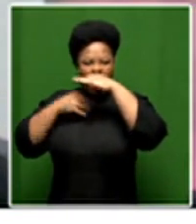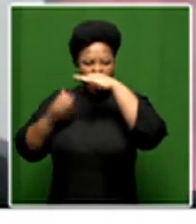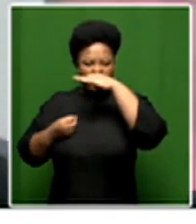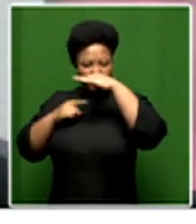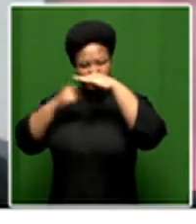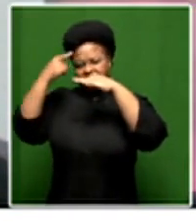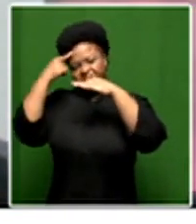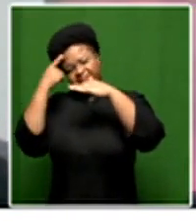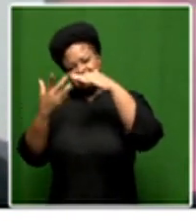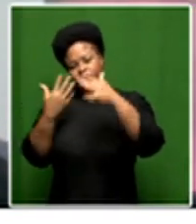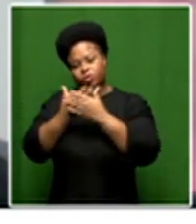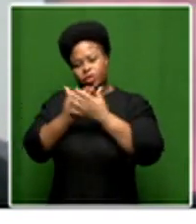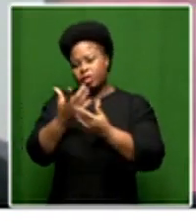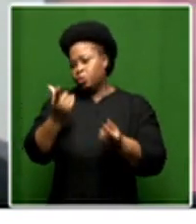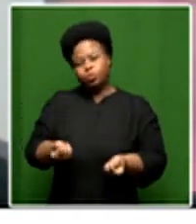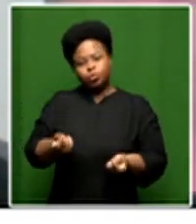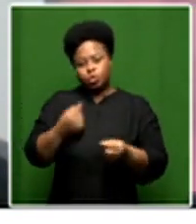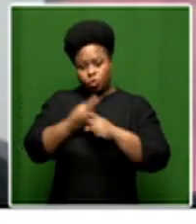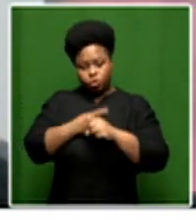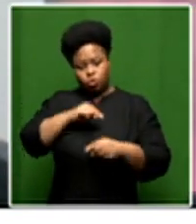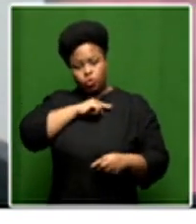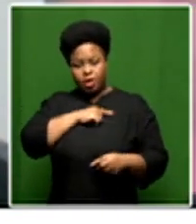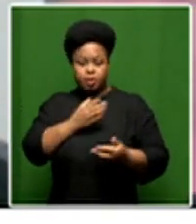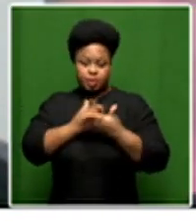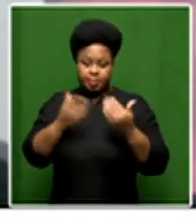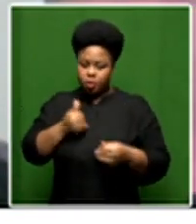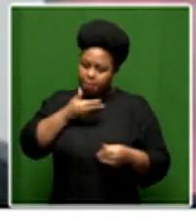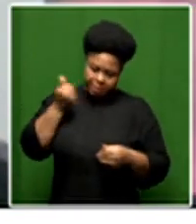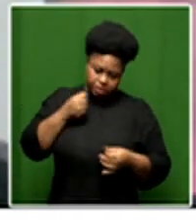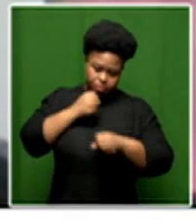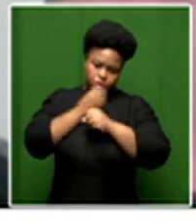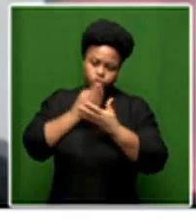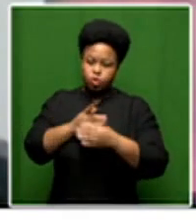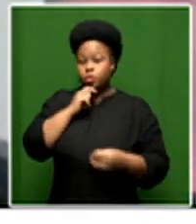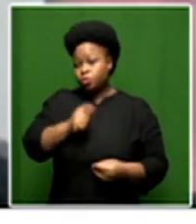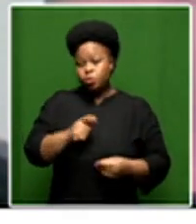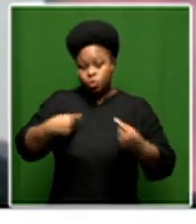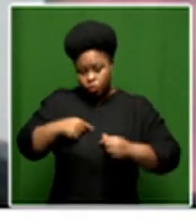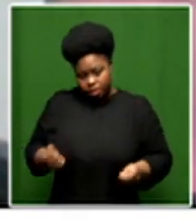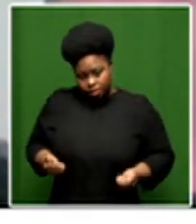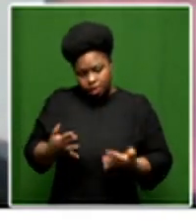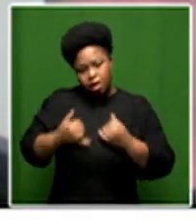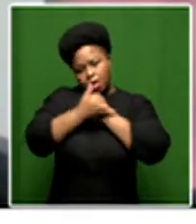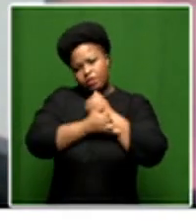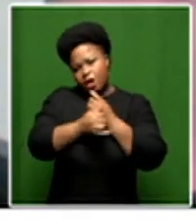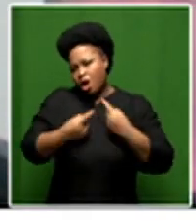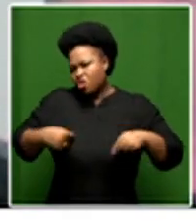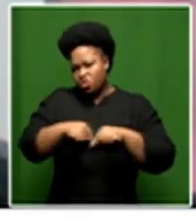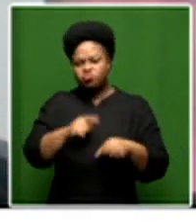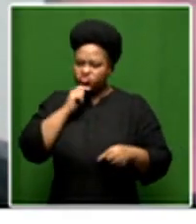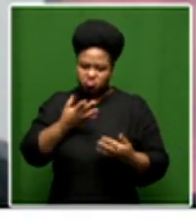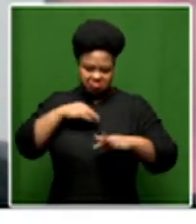think that we can do the best out of our ability to make sure that we serve our nation. So we're